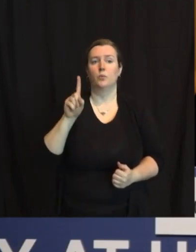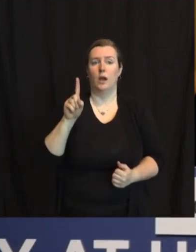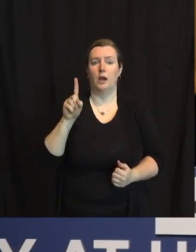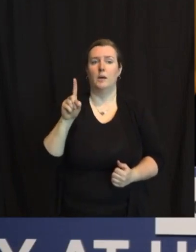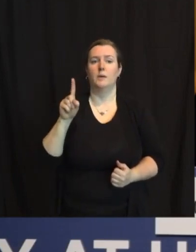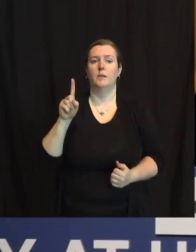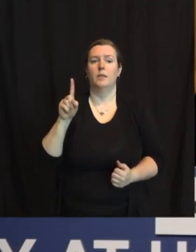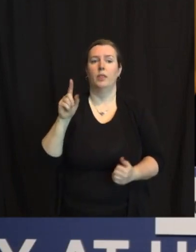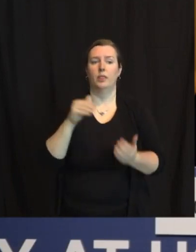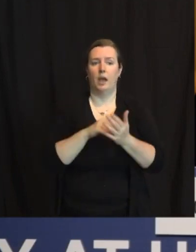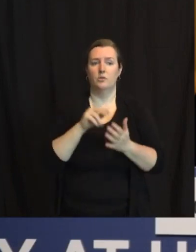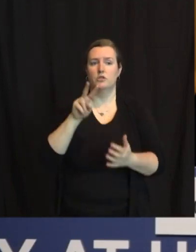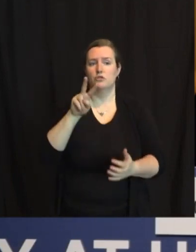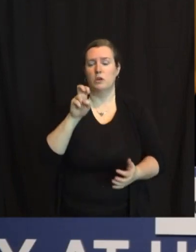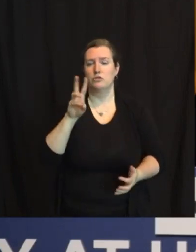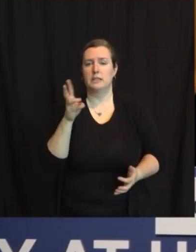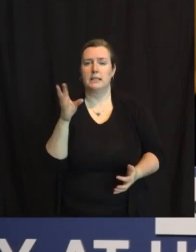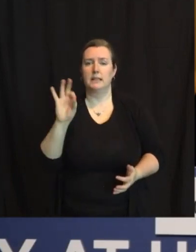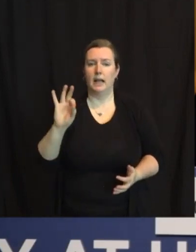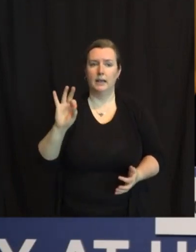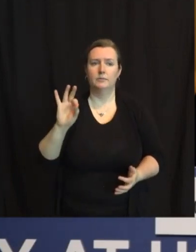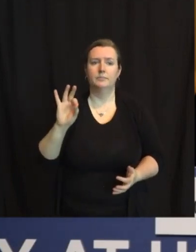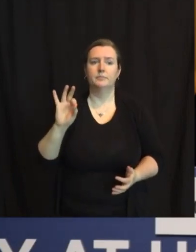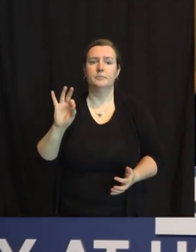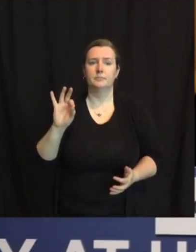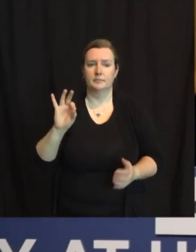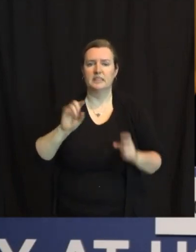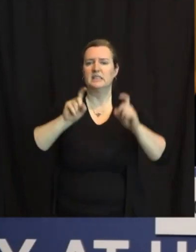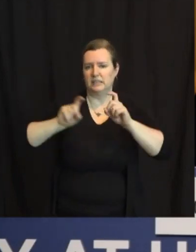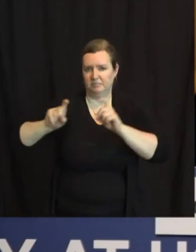261,869 individuals were tested.